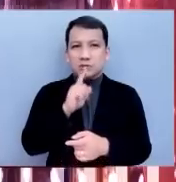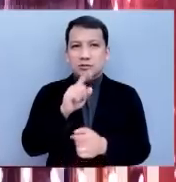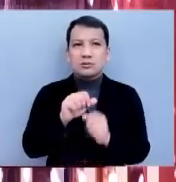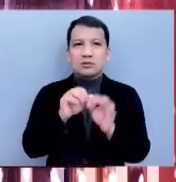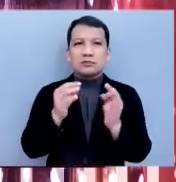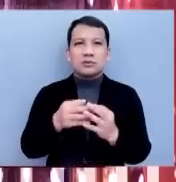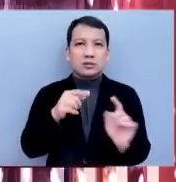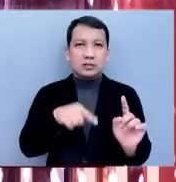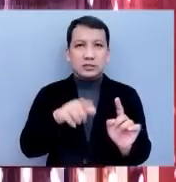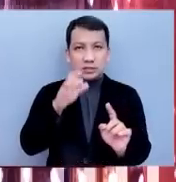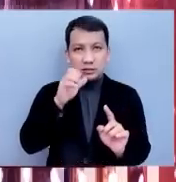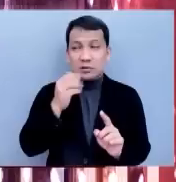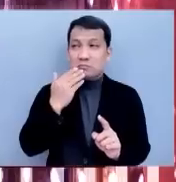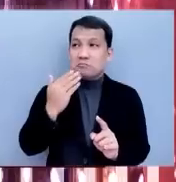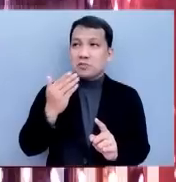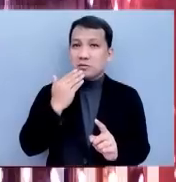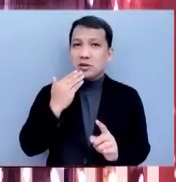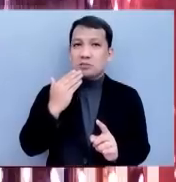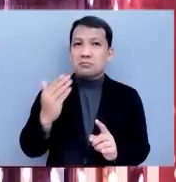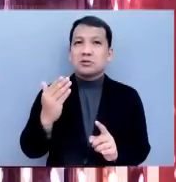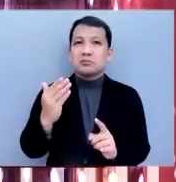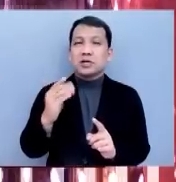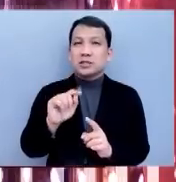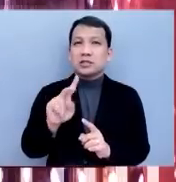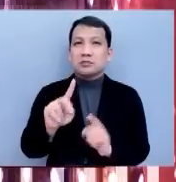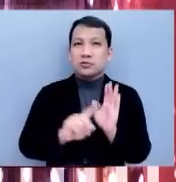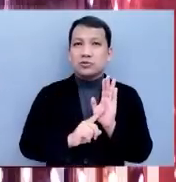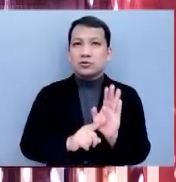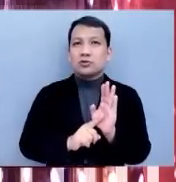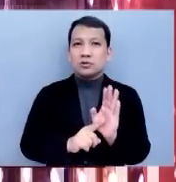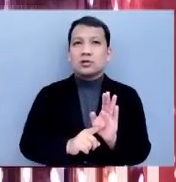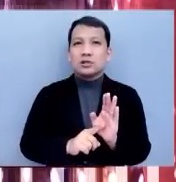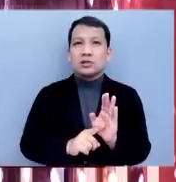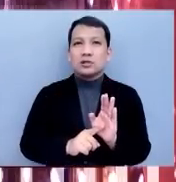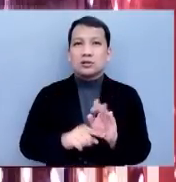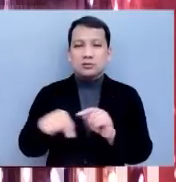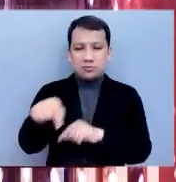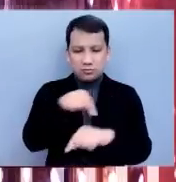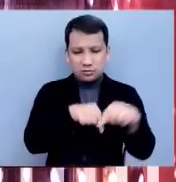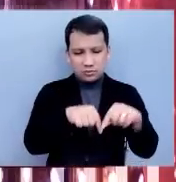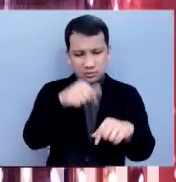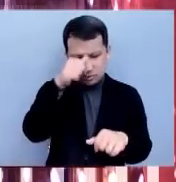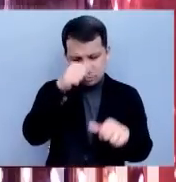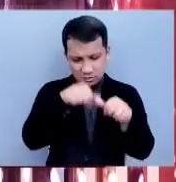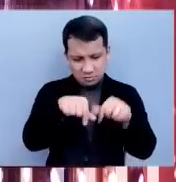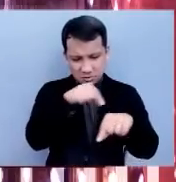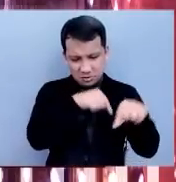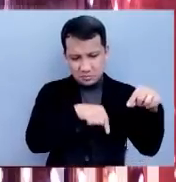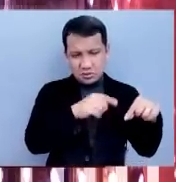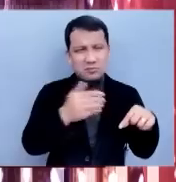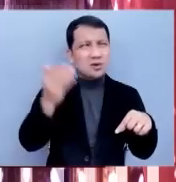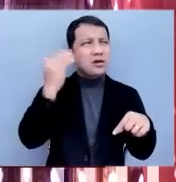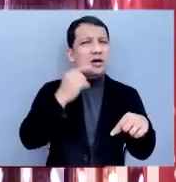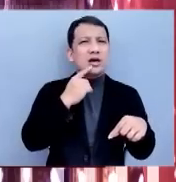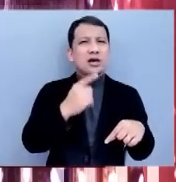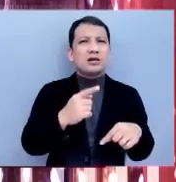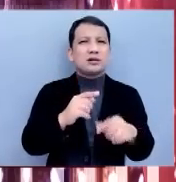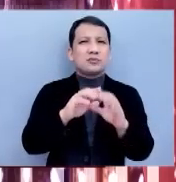Christine, thankful sa serye, lalo na sa pagkakataong mag-give back. We've been able to have kind of this